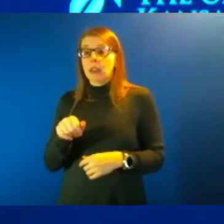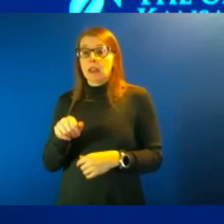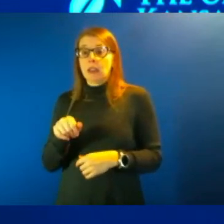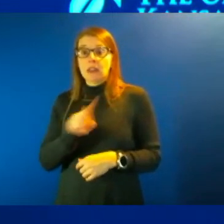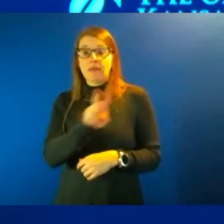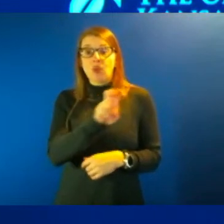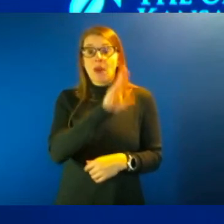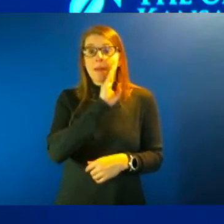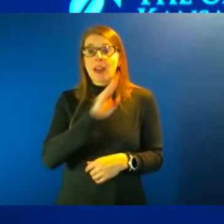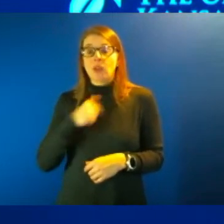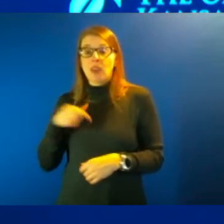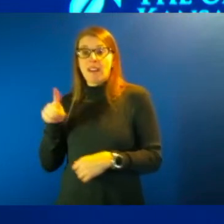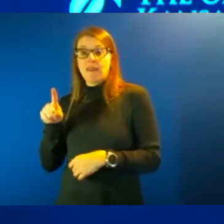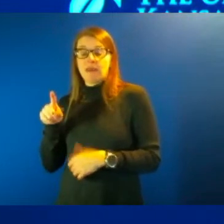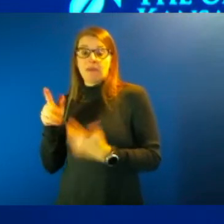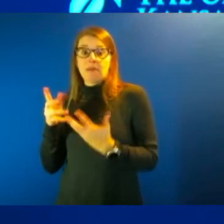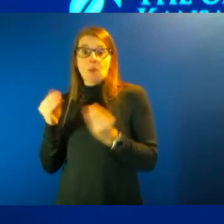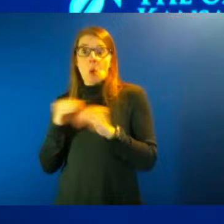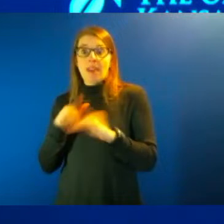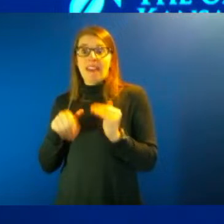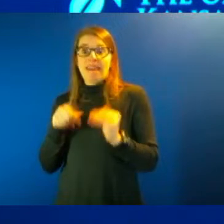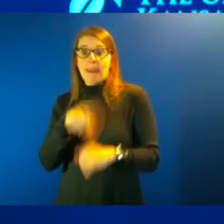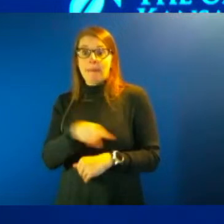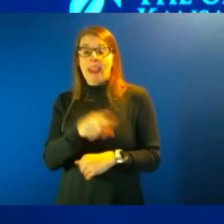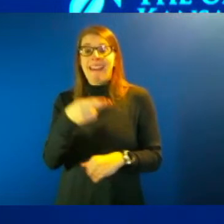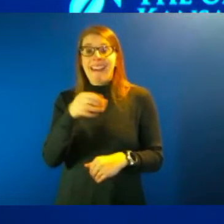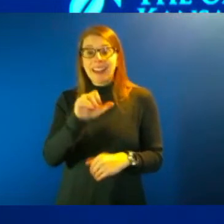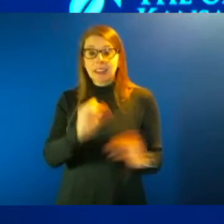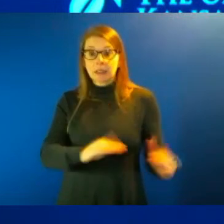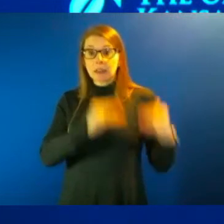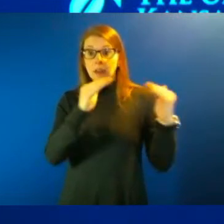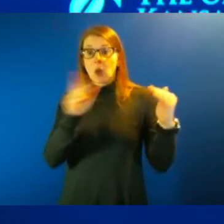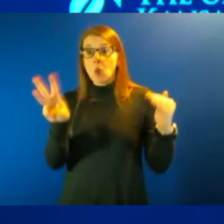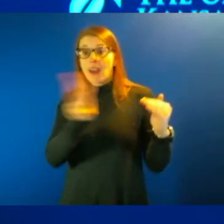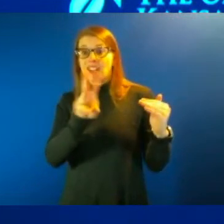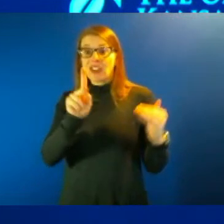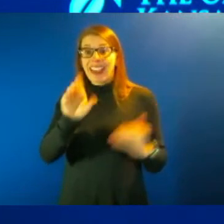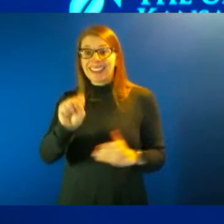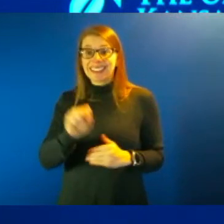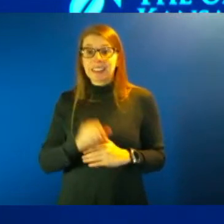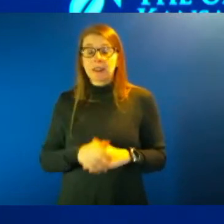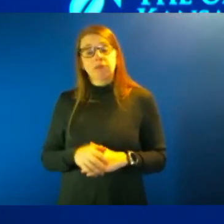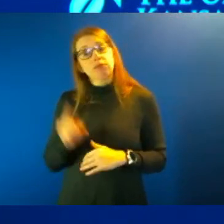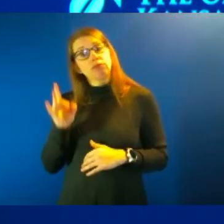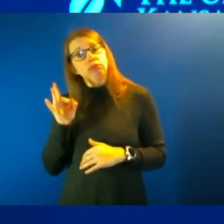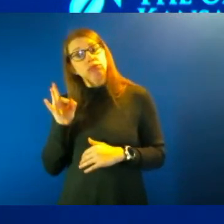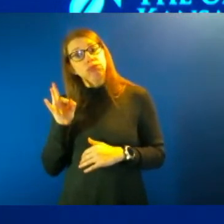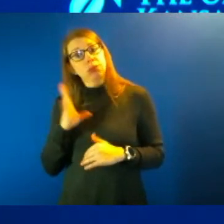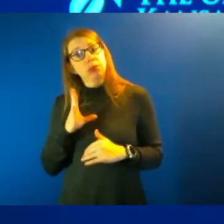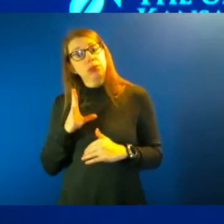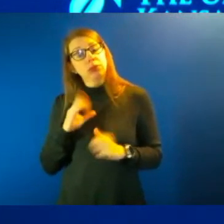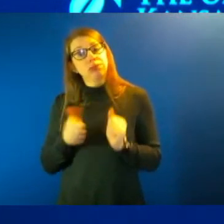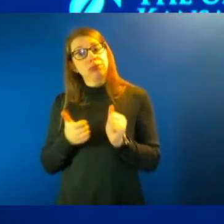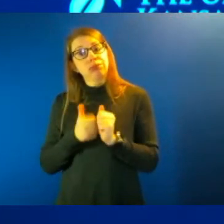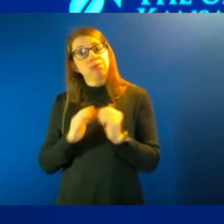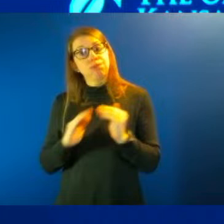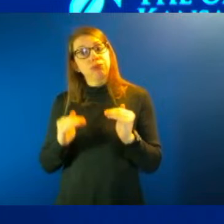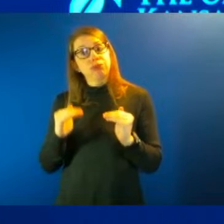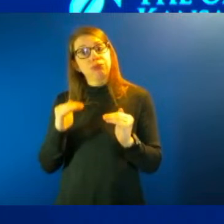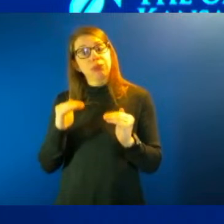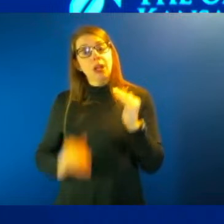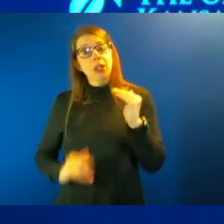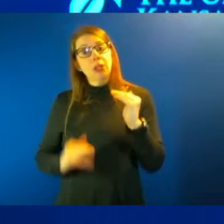it's just, Hayes is high, Western Kansas is really coming up, and it's all coming, if you look at this